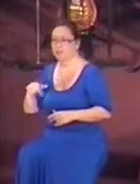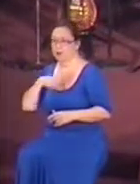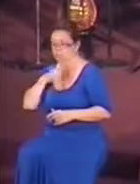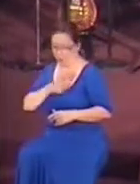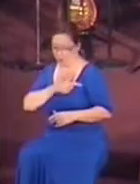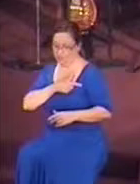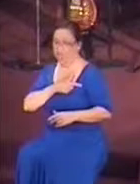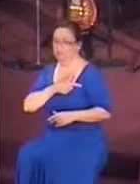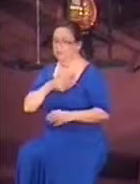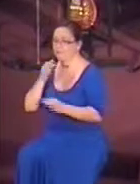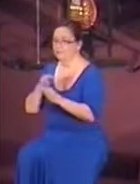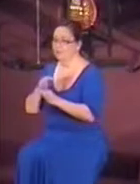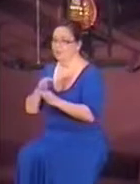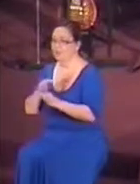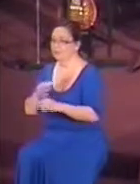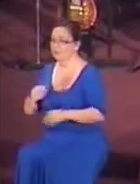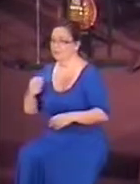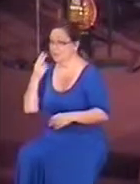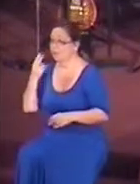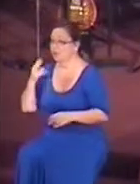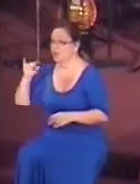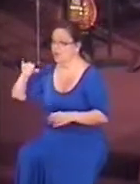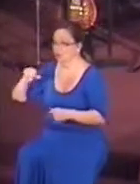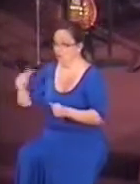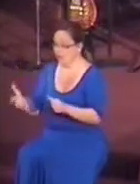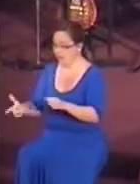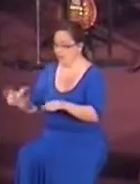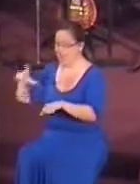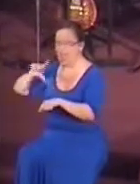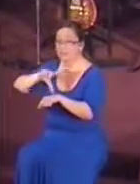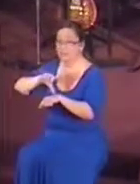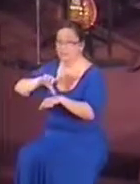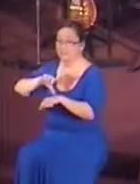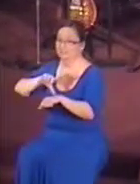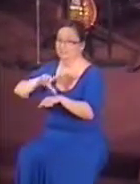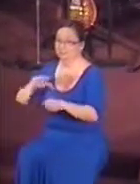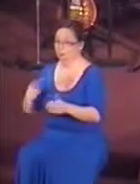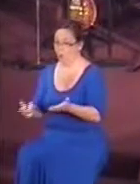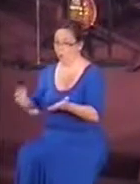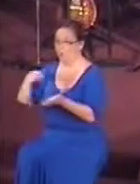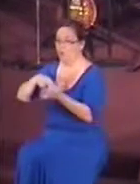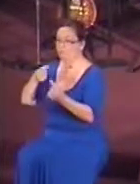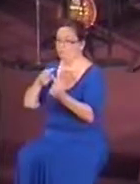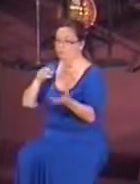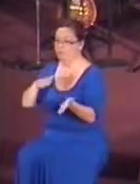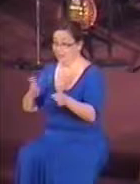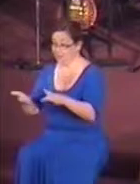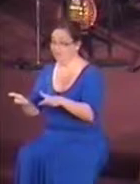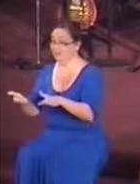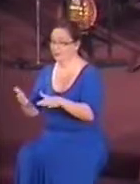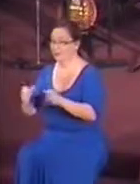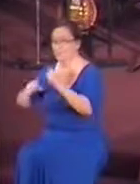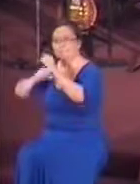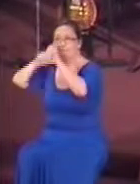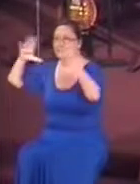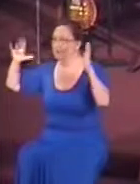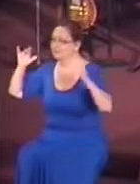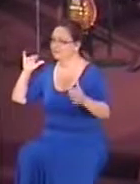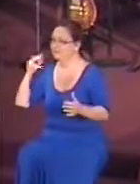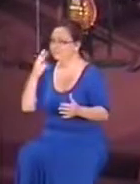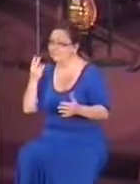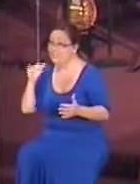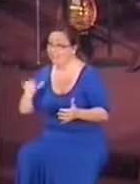He even saw Lazarus in this passage of scripture being resurrected from the dead. Imagine seeing those